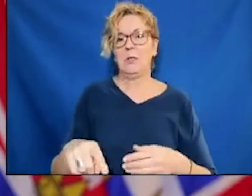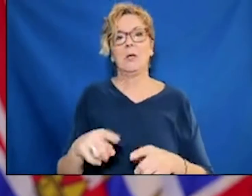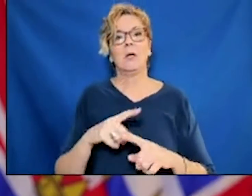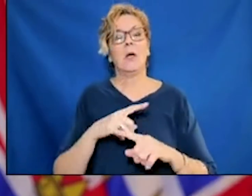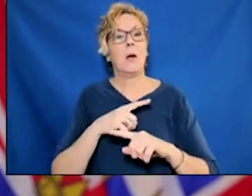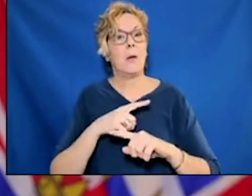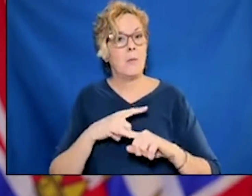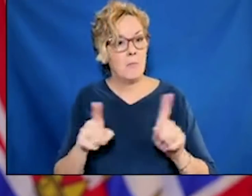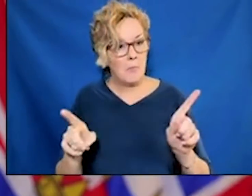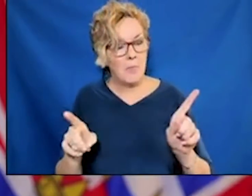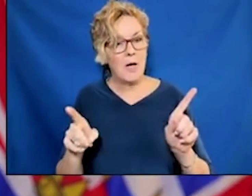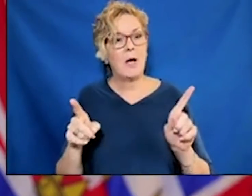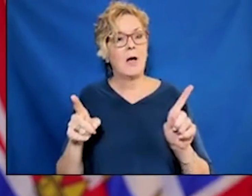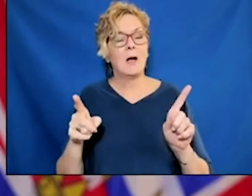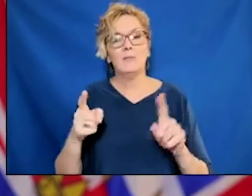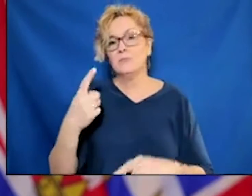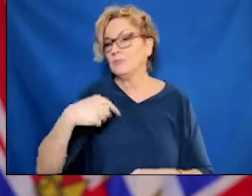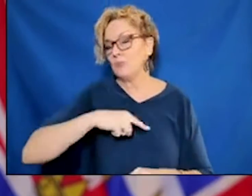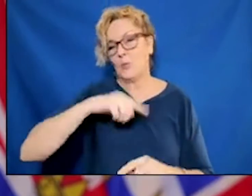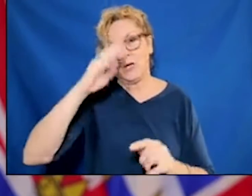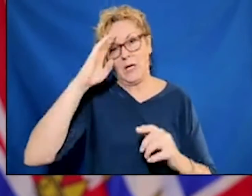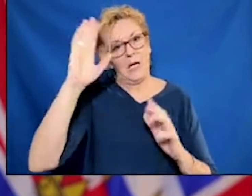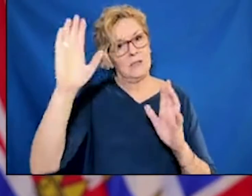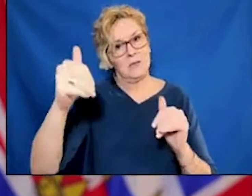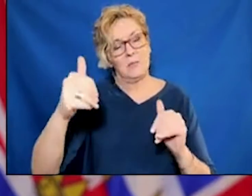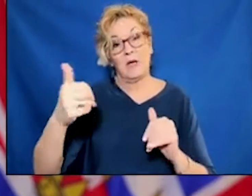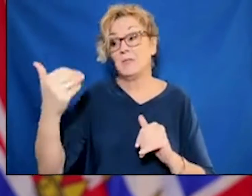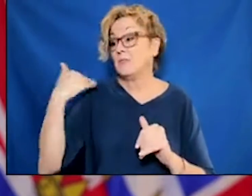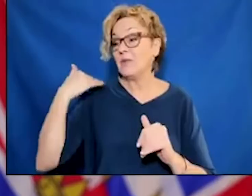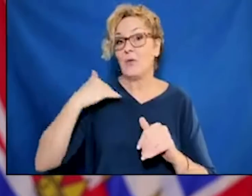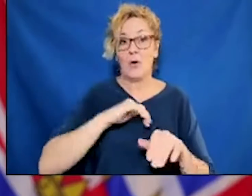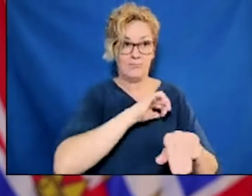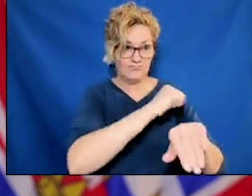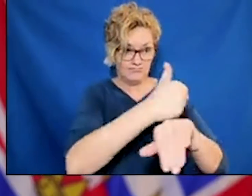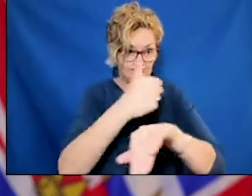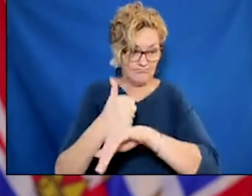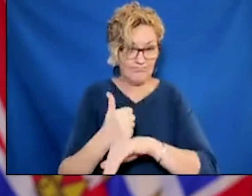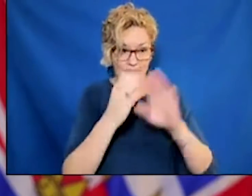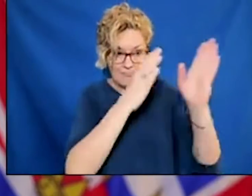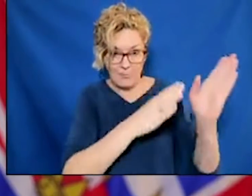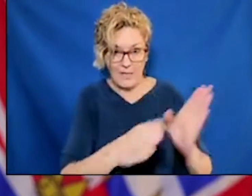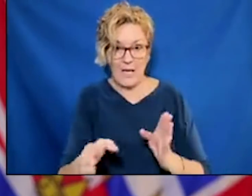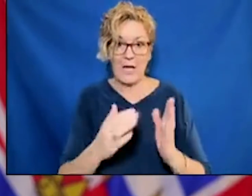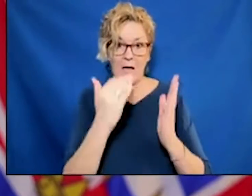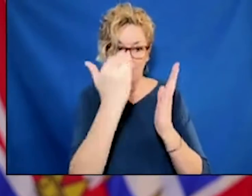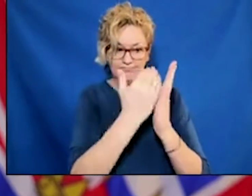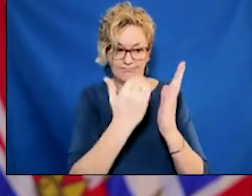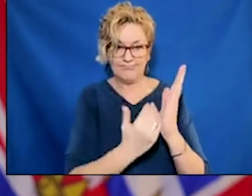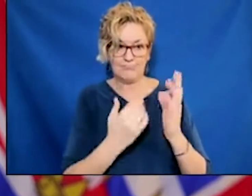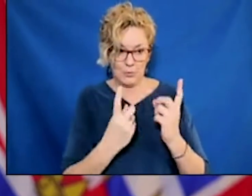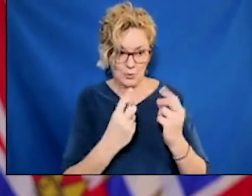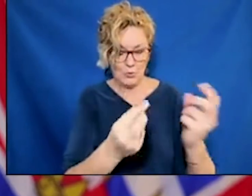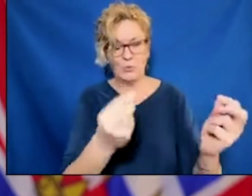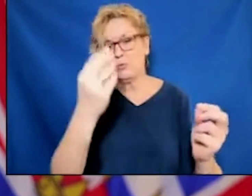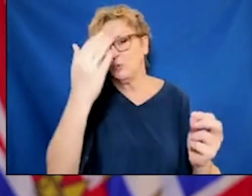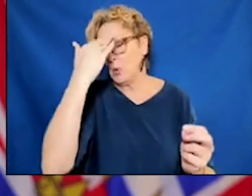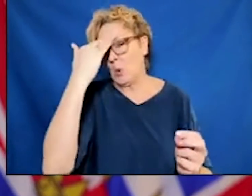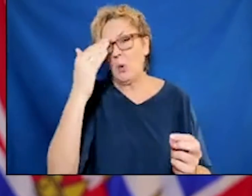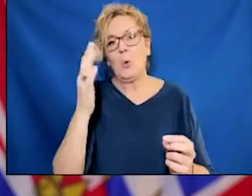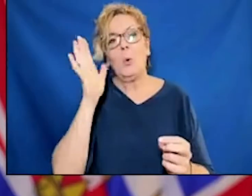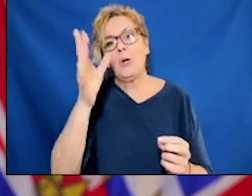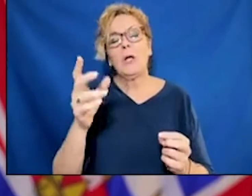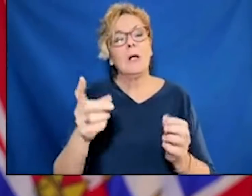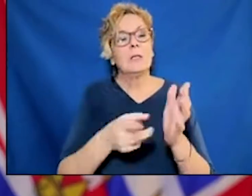the process we knew was going to be changing and changing frequently, and we know that these challenges with such a